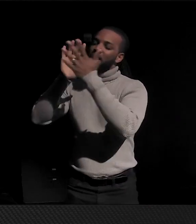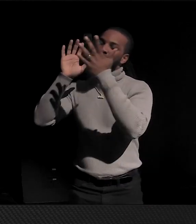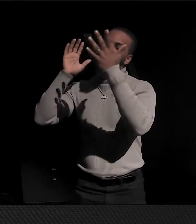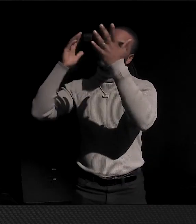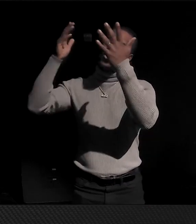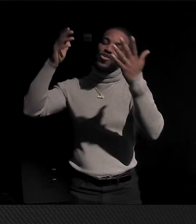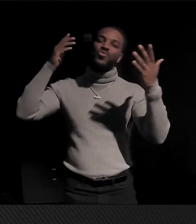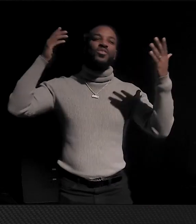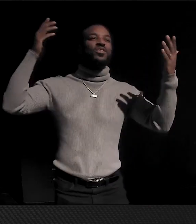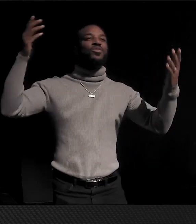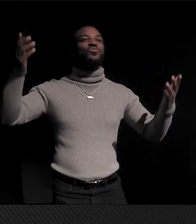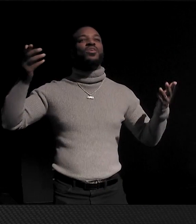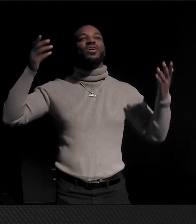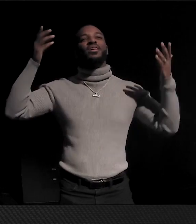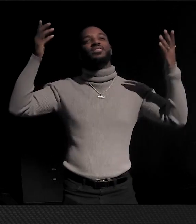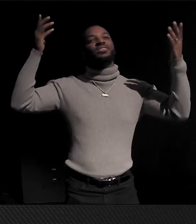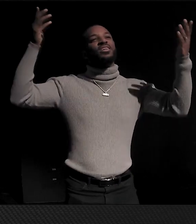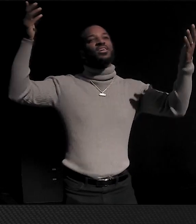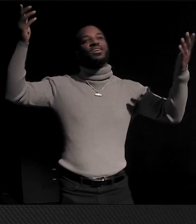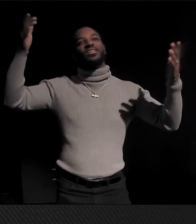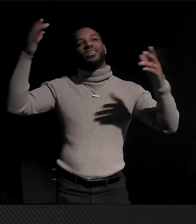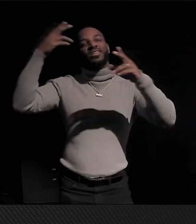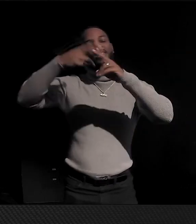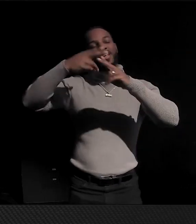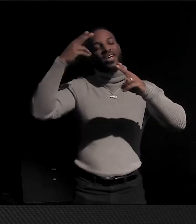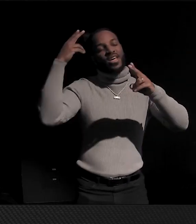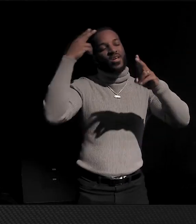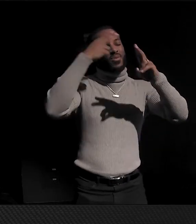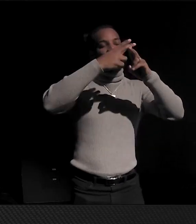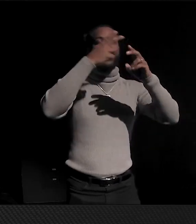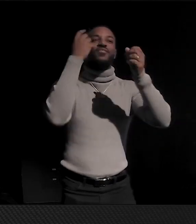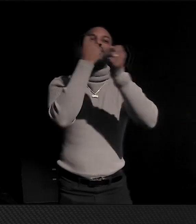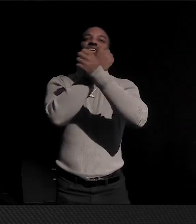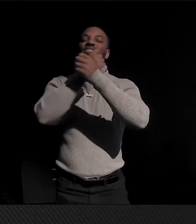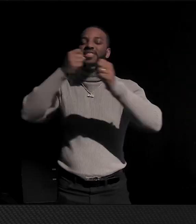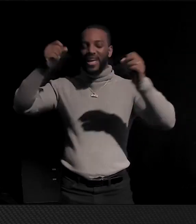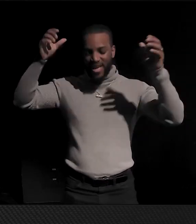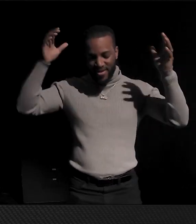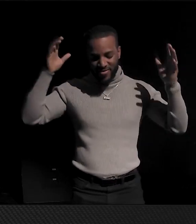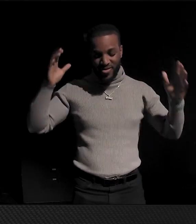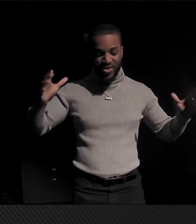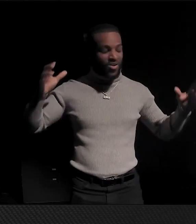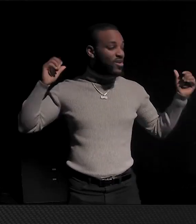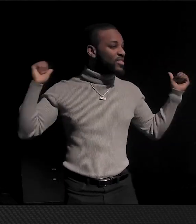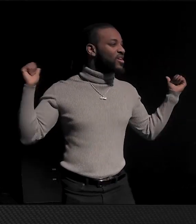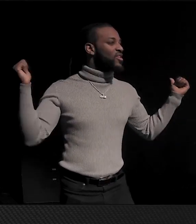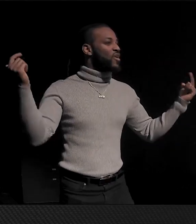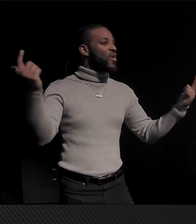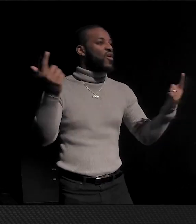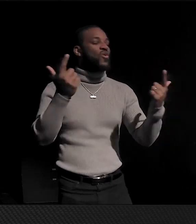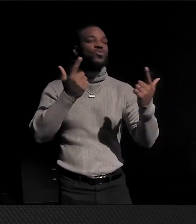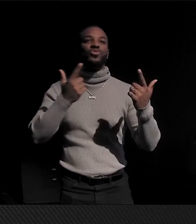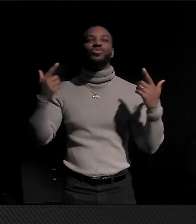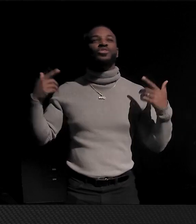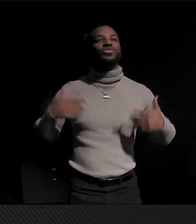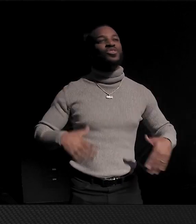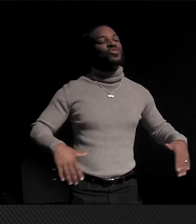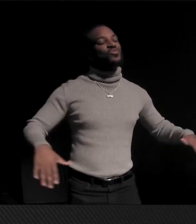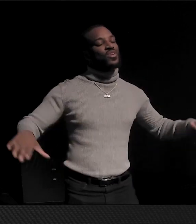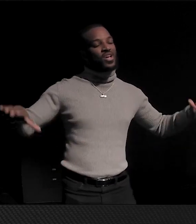the banner we raise is the name of our Savior. Let all